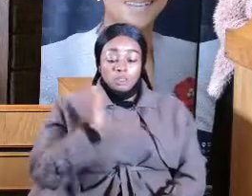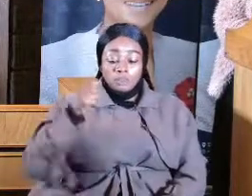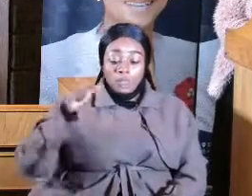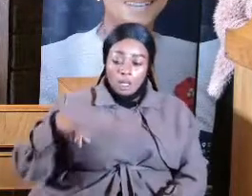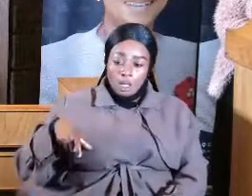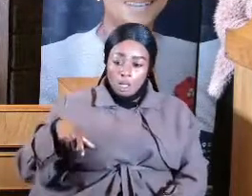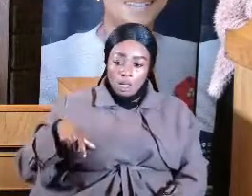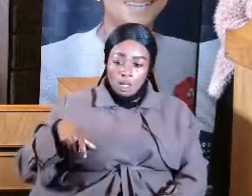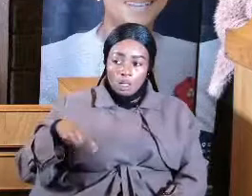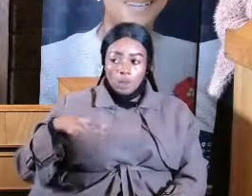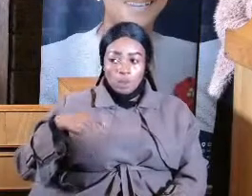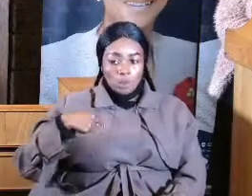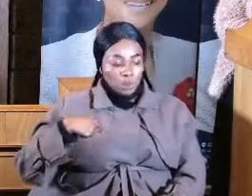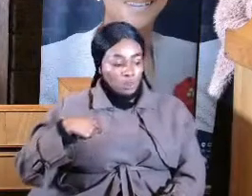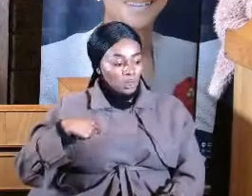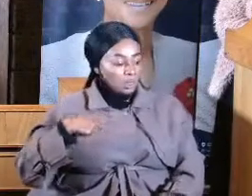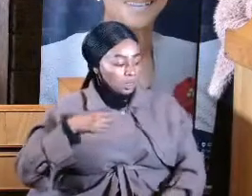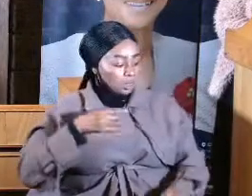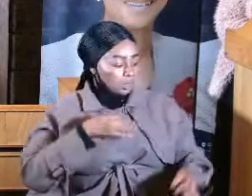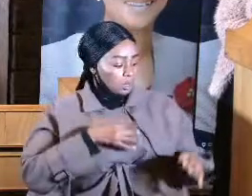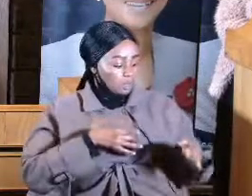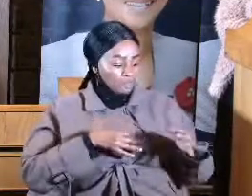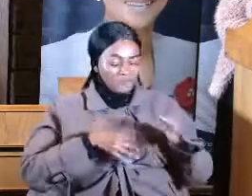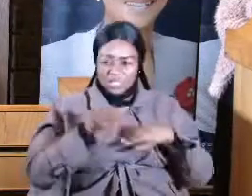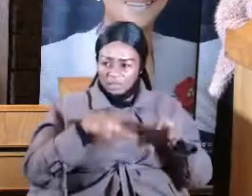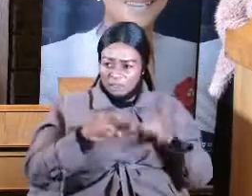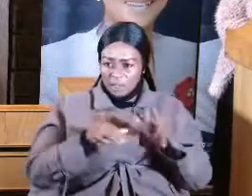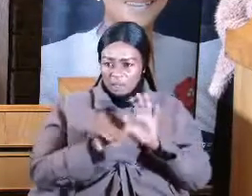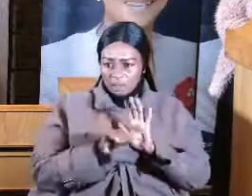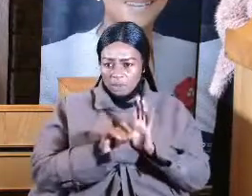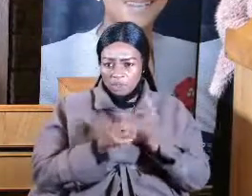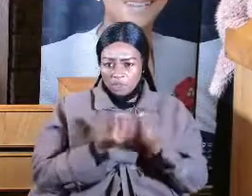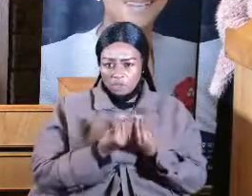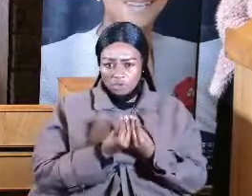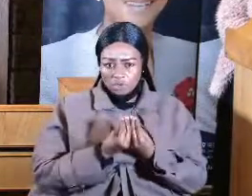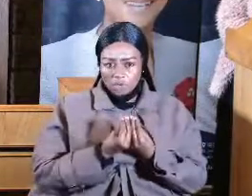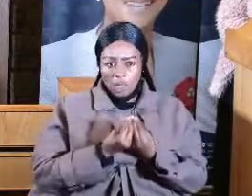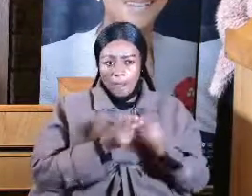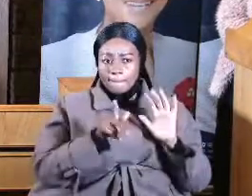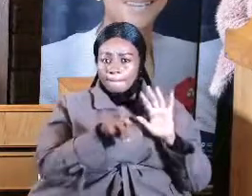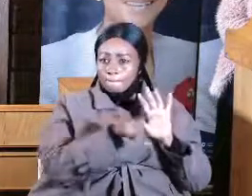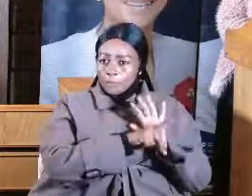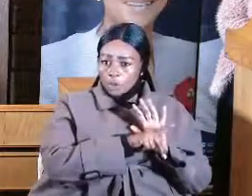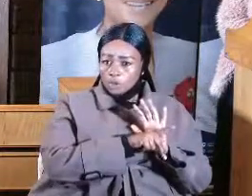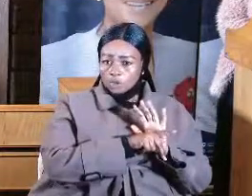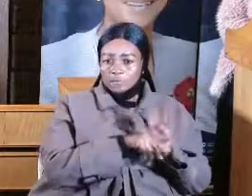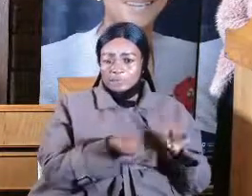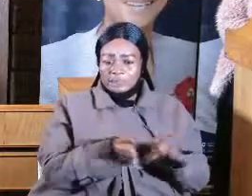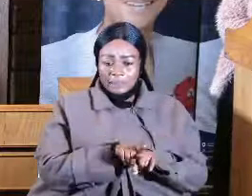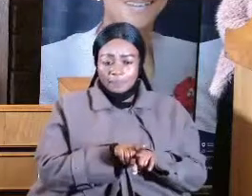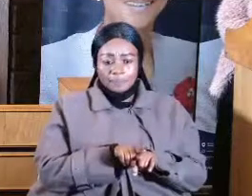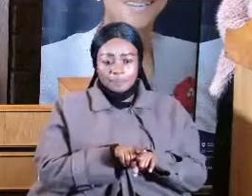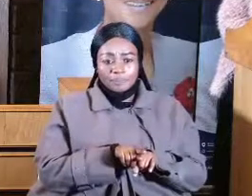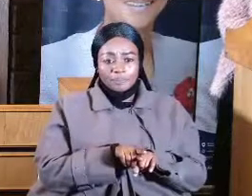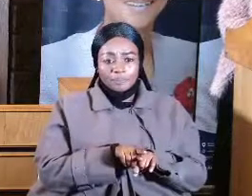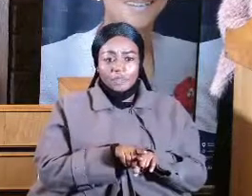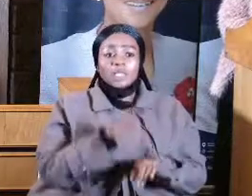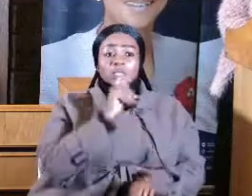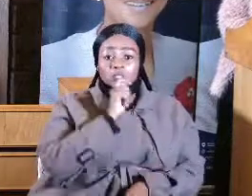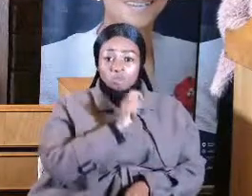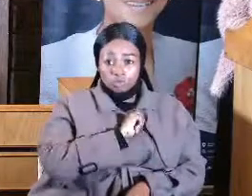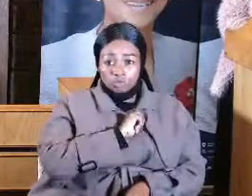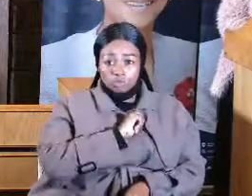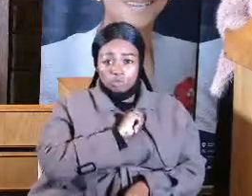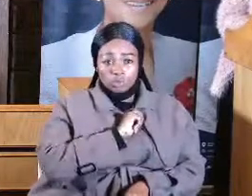have alluded and raised a very important issue of a lack of policy implementation by the government. It is a reality. It